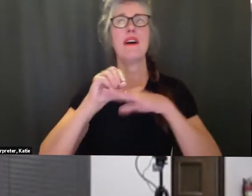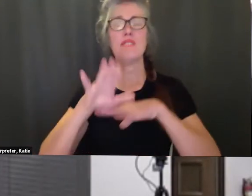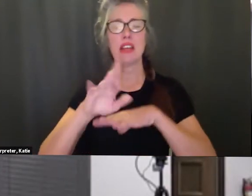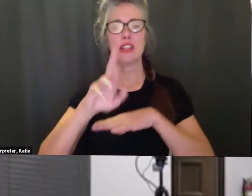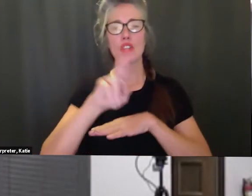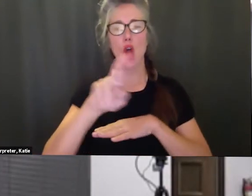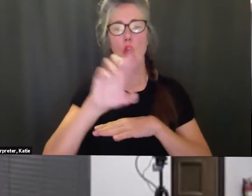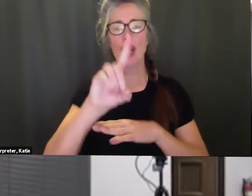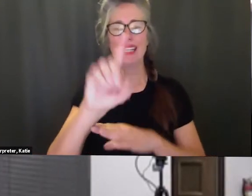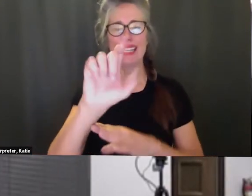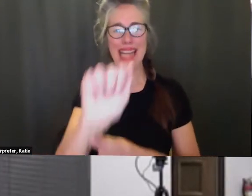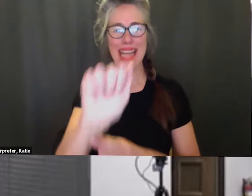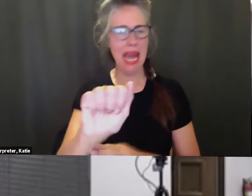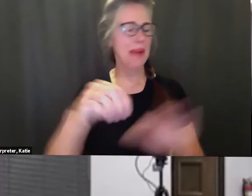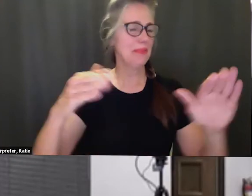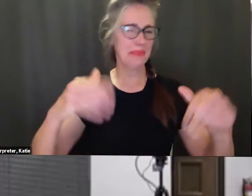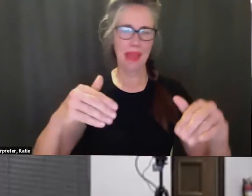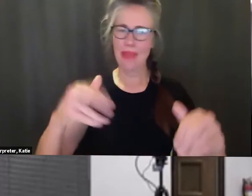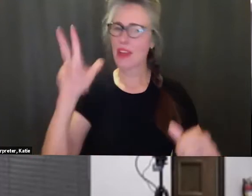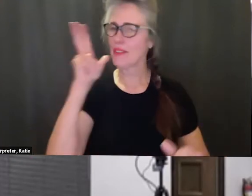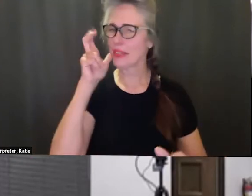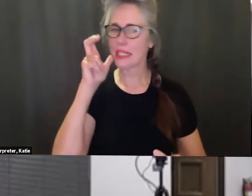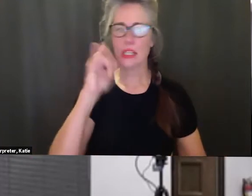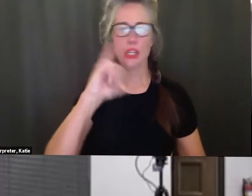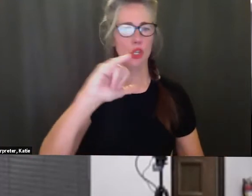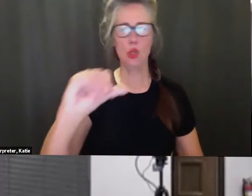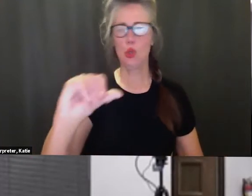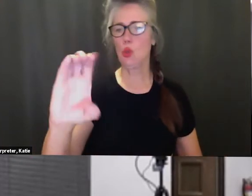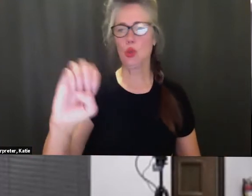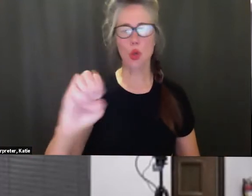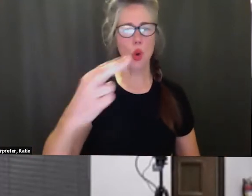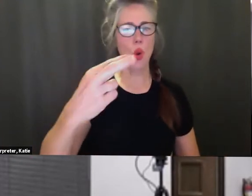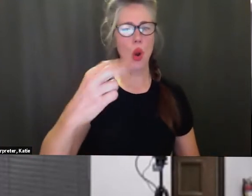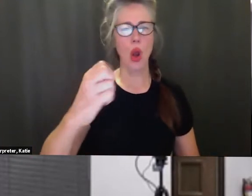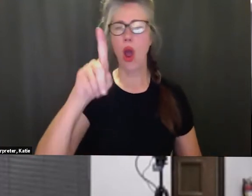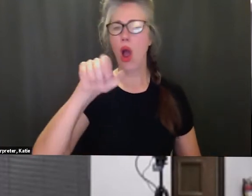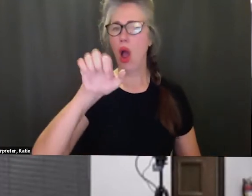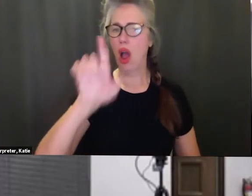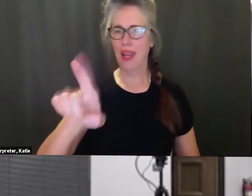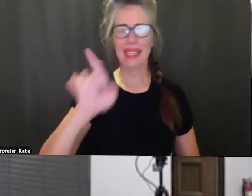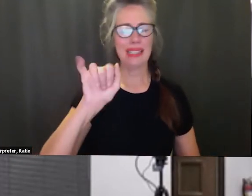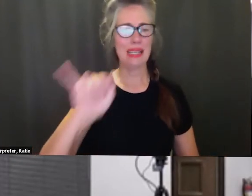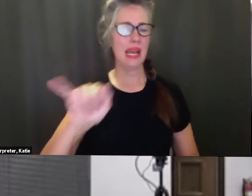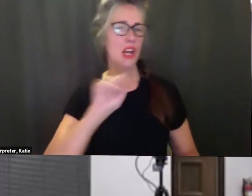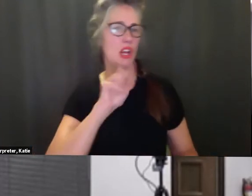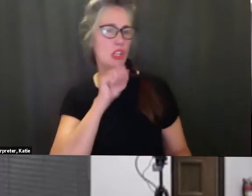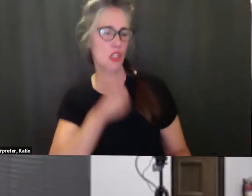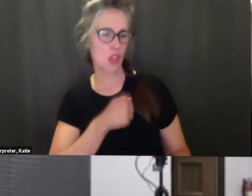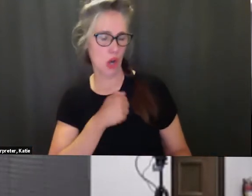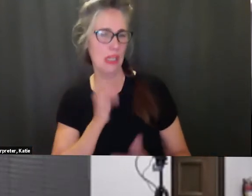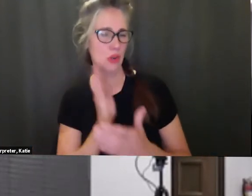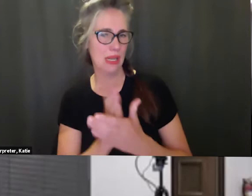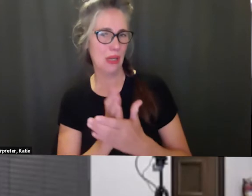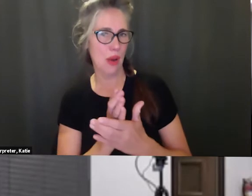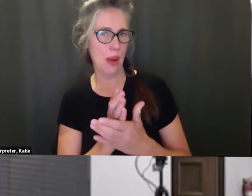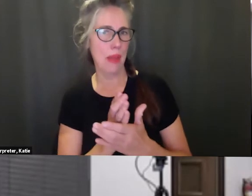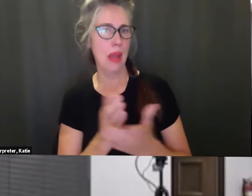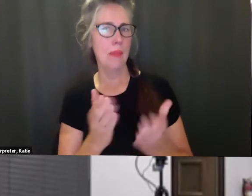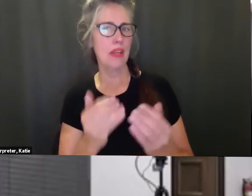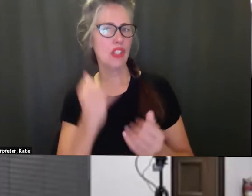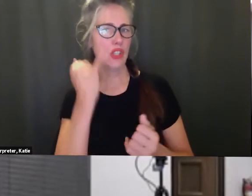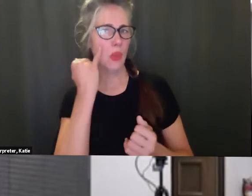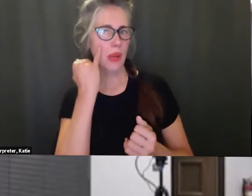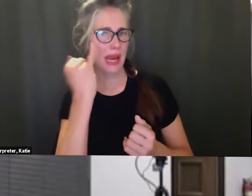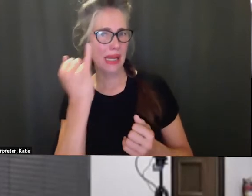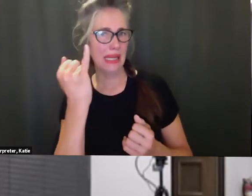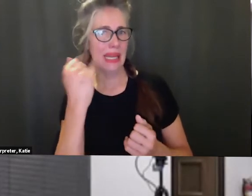So no, I have not listened to Joe Holland's. Yeah, sorry to interrupt. So that might be That's all right. something, just so we can get an idea whether we're going